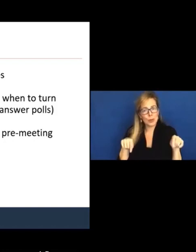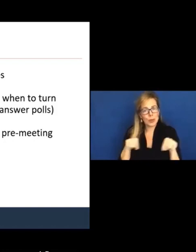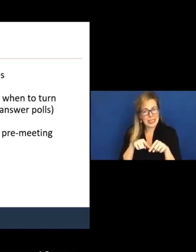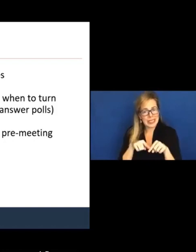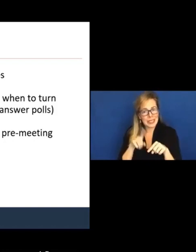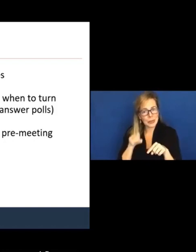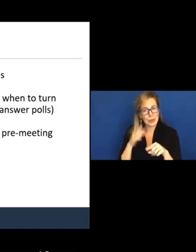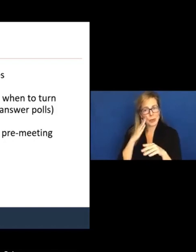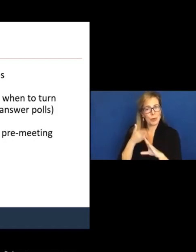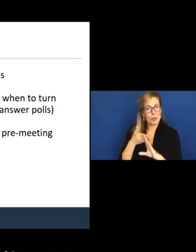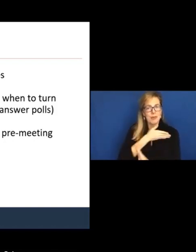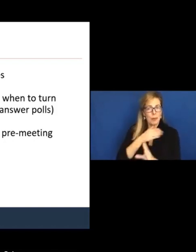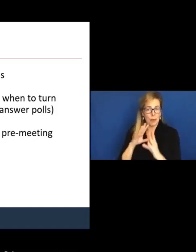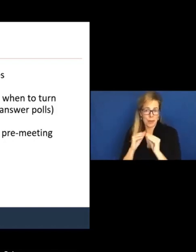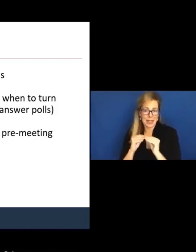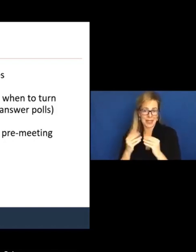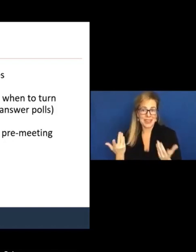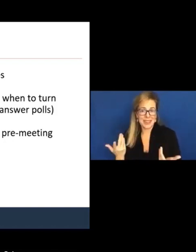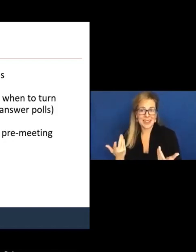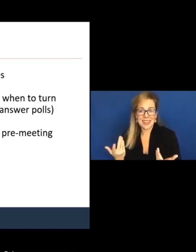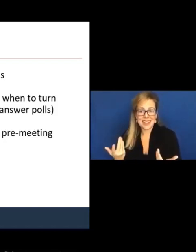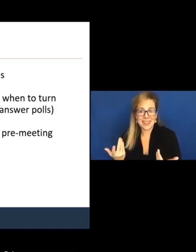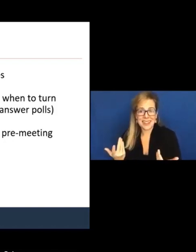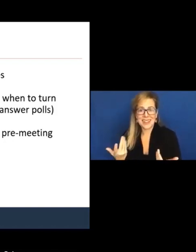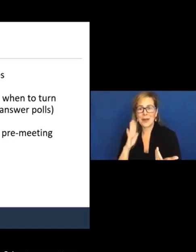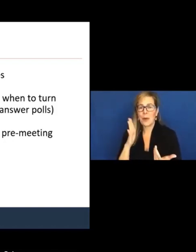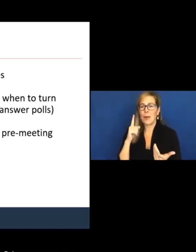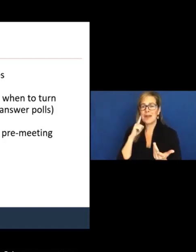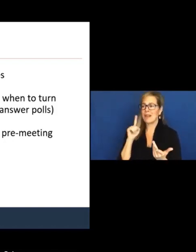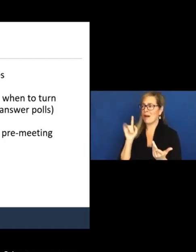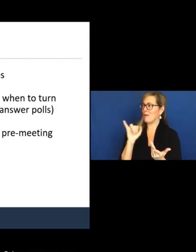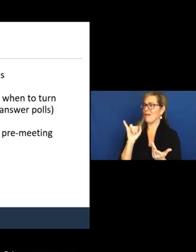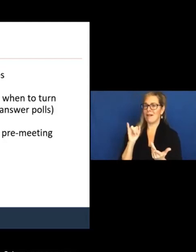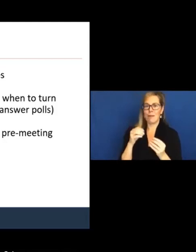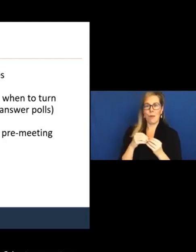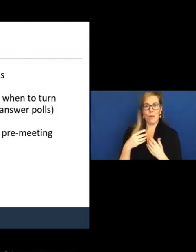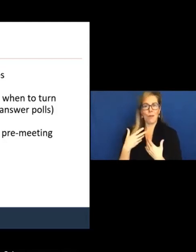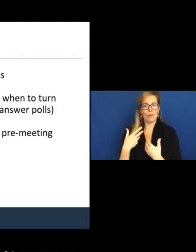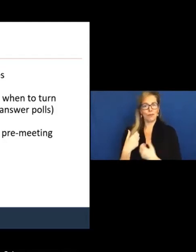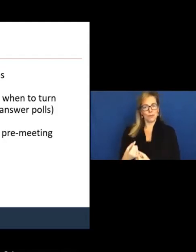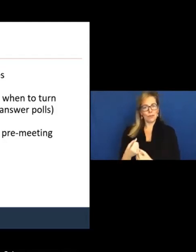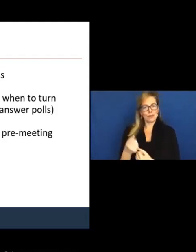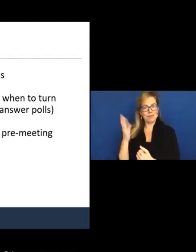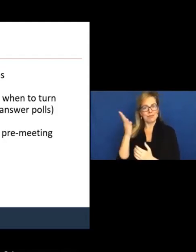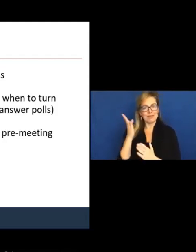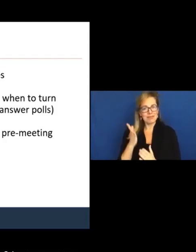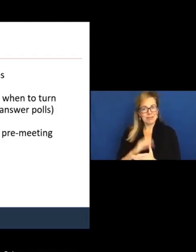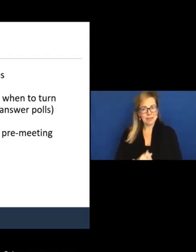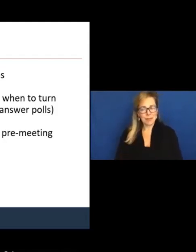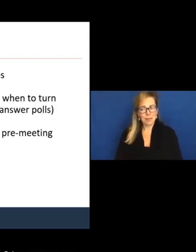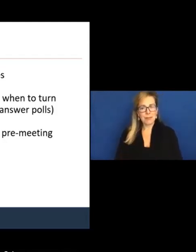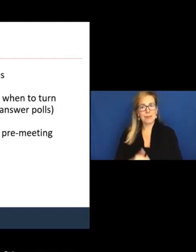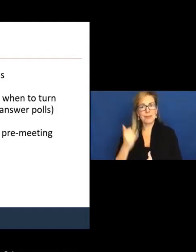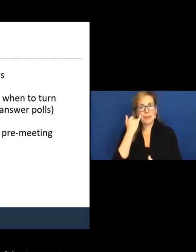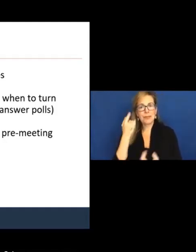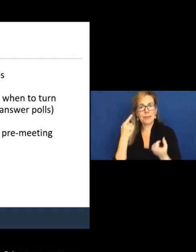and actually you will sound like a more confident presenter. And if there is a problem of